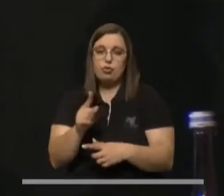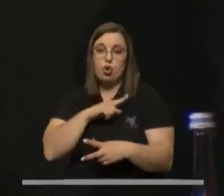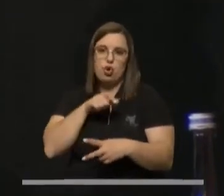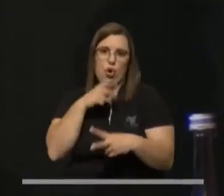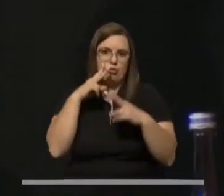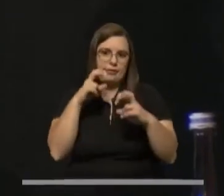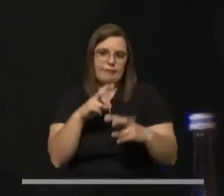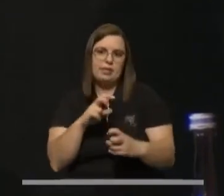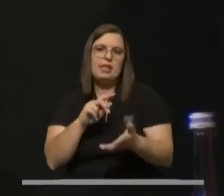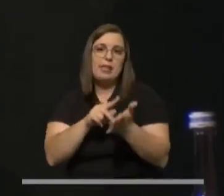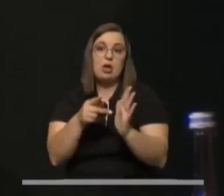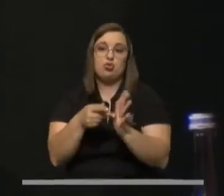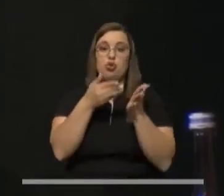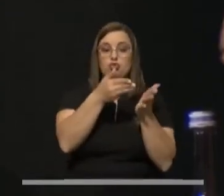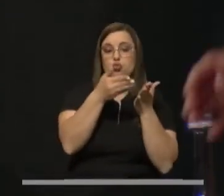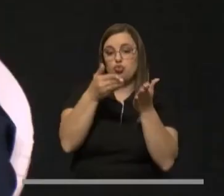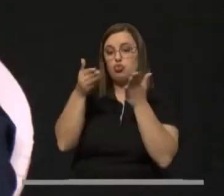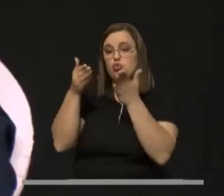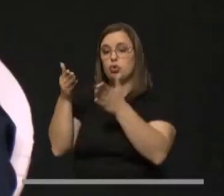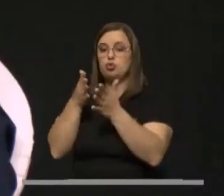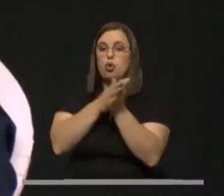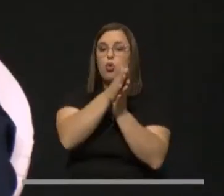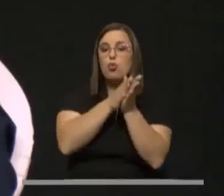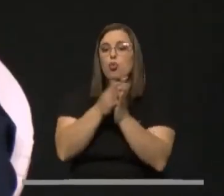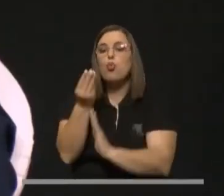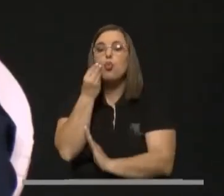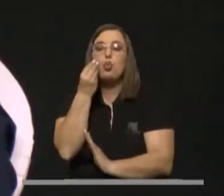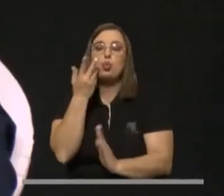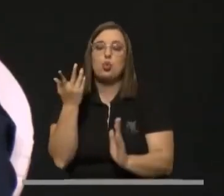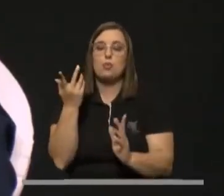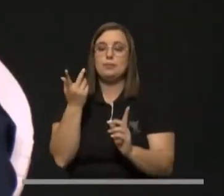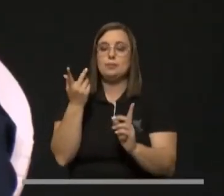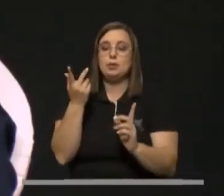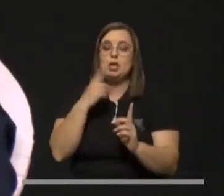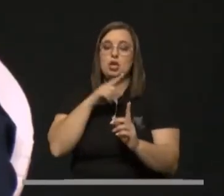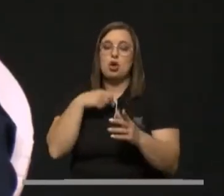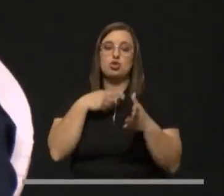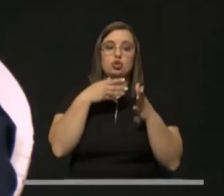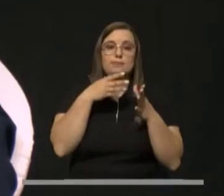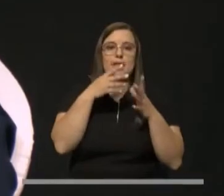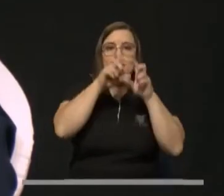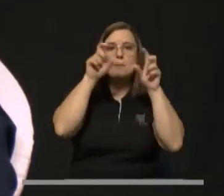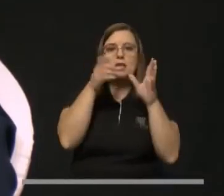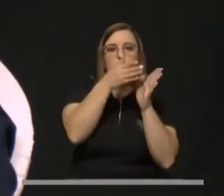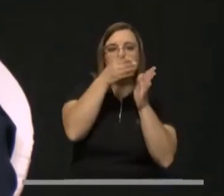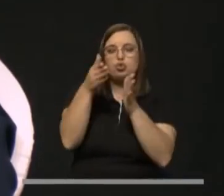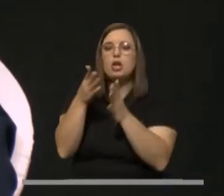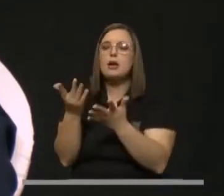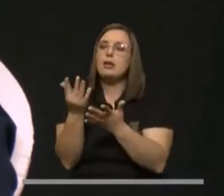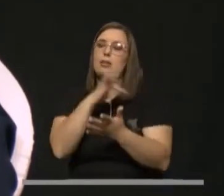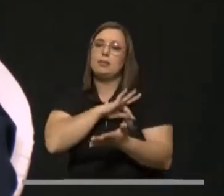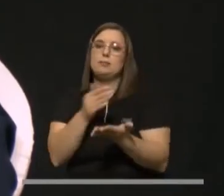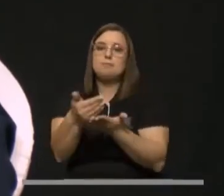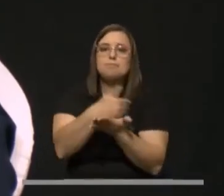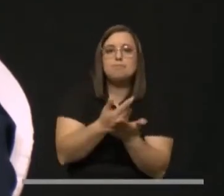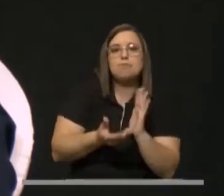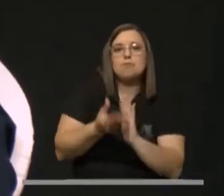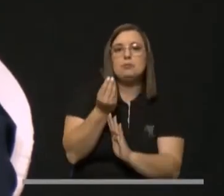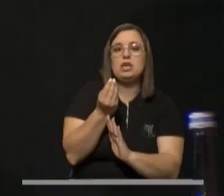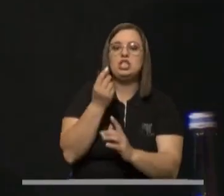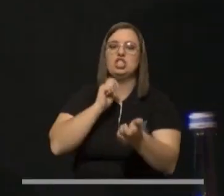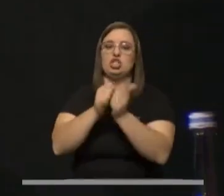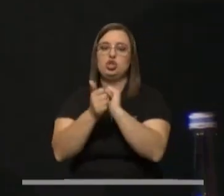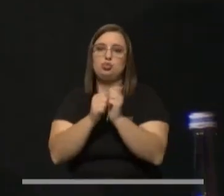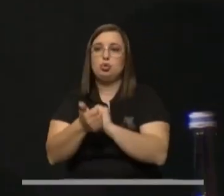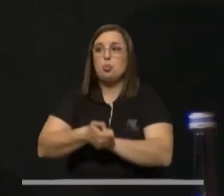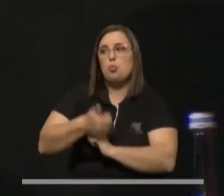as a professor, you do a lot of research on how technology is used and how you can get companies to be